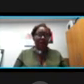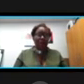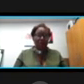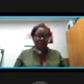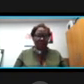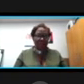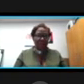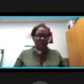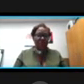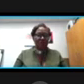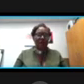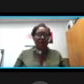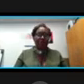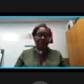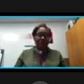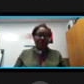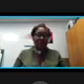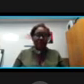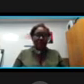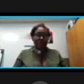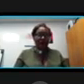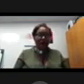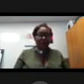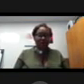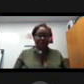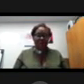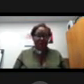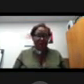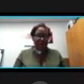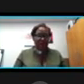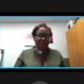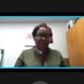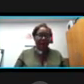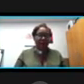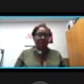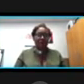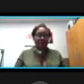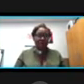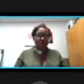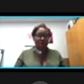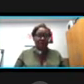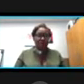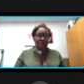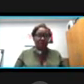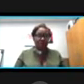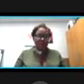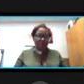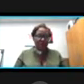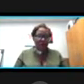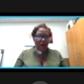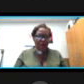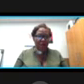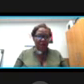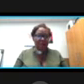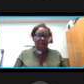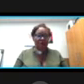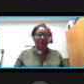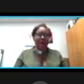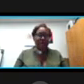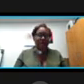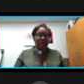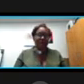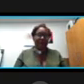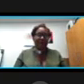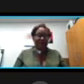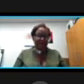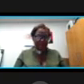strategy that we will continue to implement to mitigate the impact of COVID in our schools is